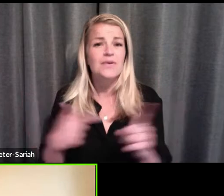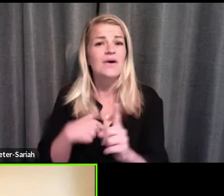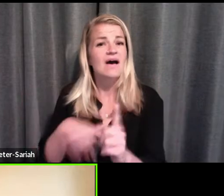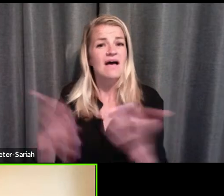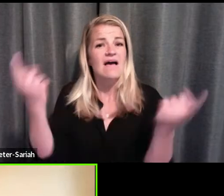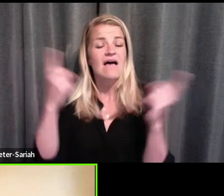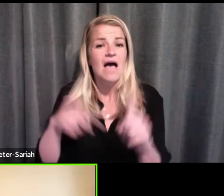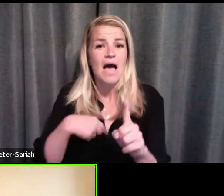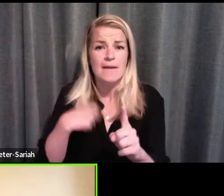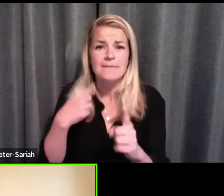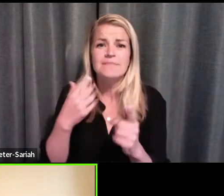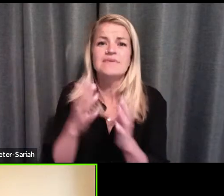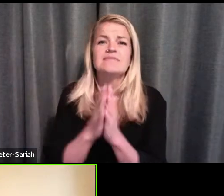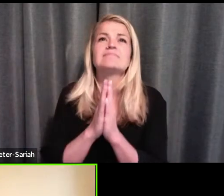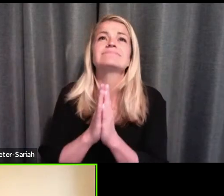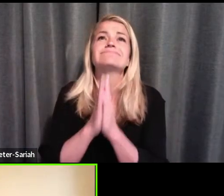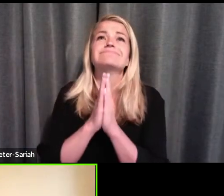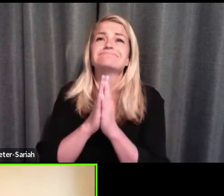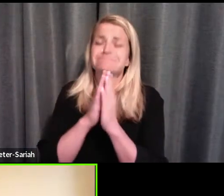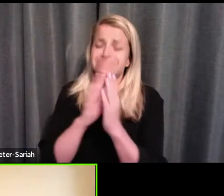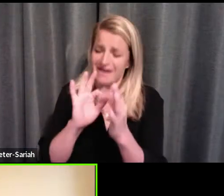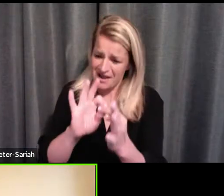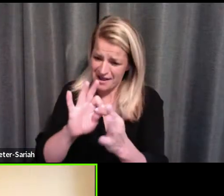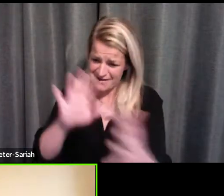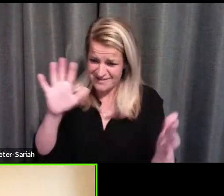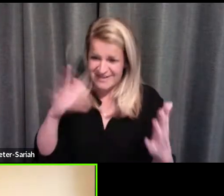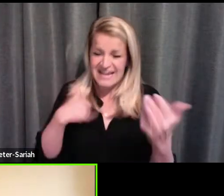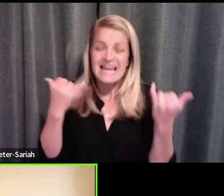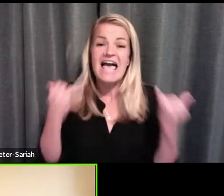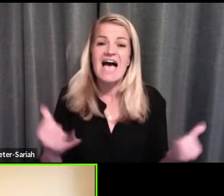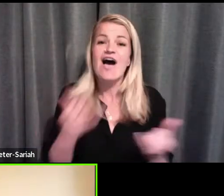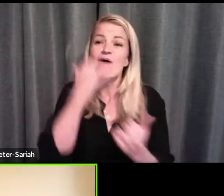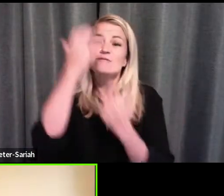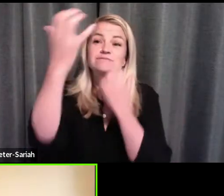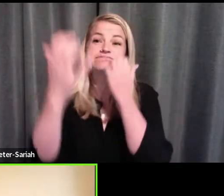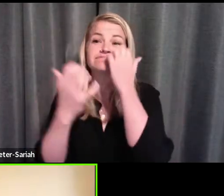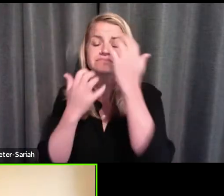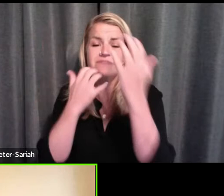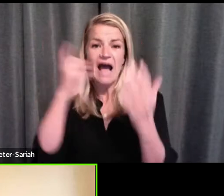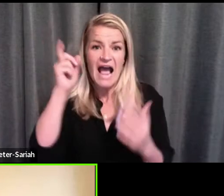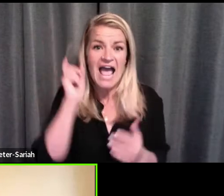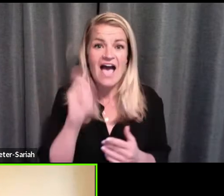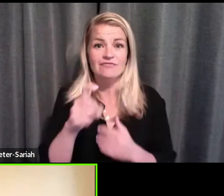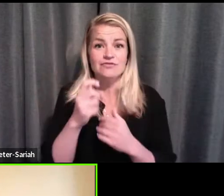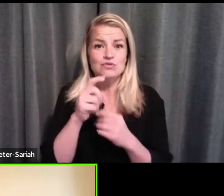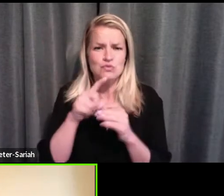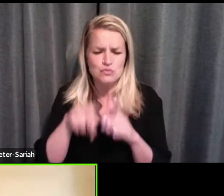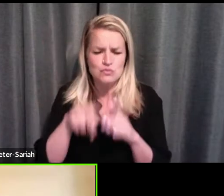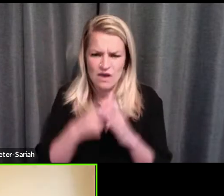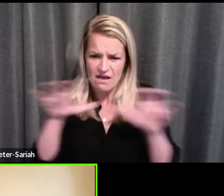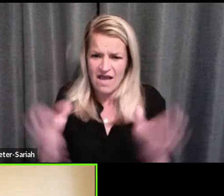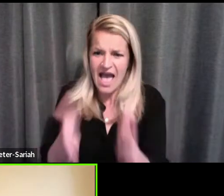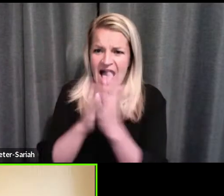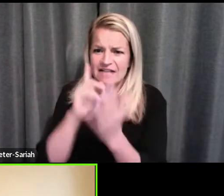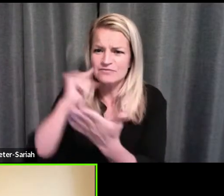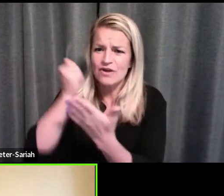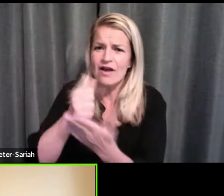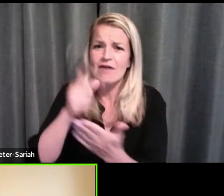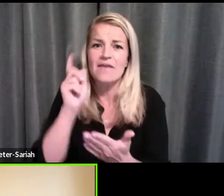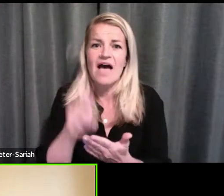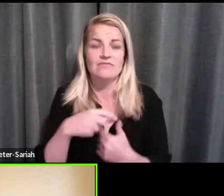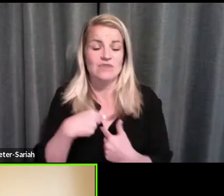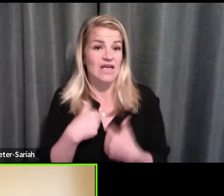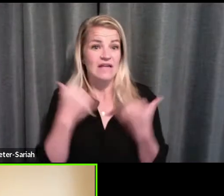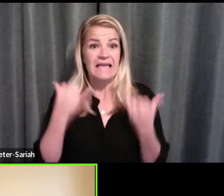See, breaking the silence is hard. My love you once had, but now I won't be a